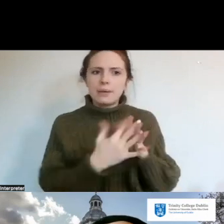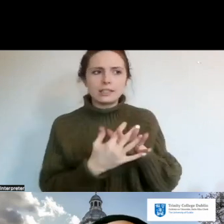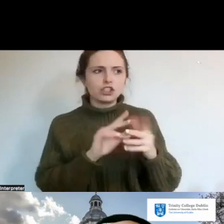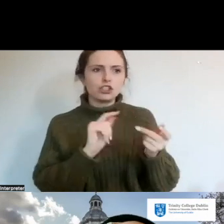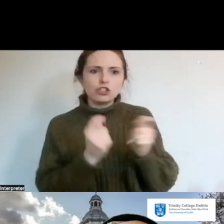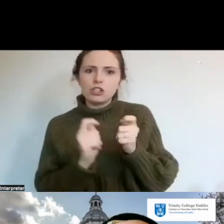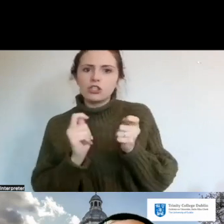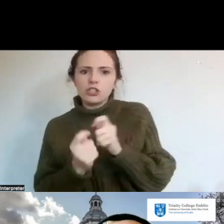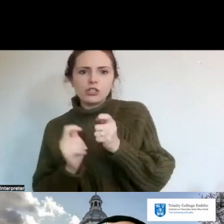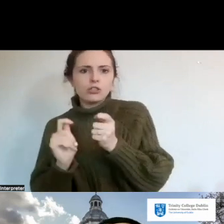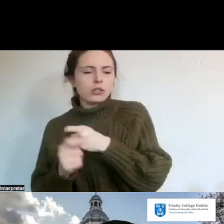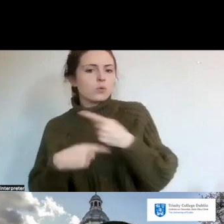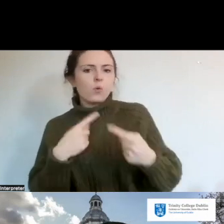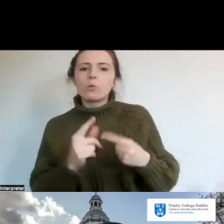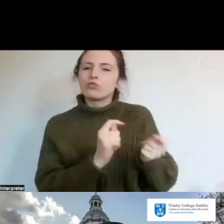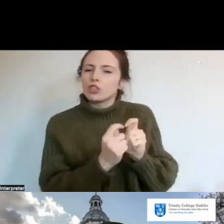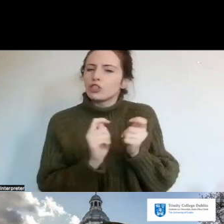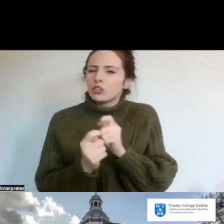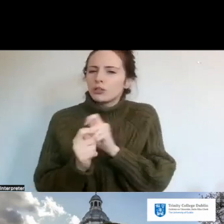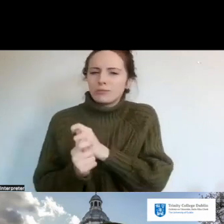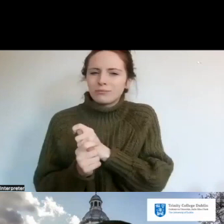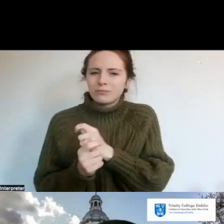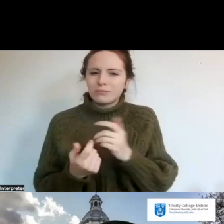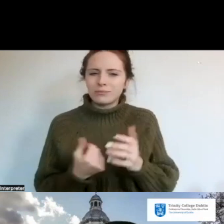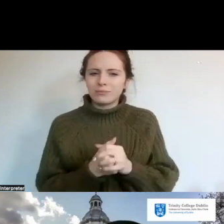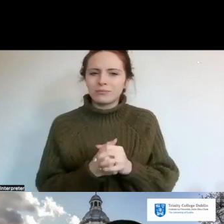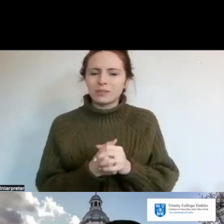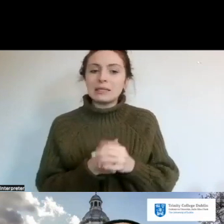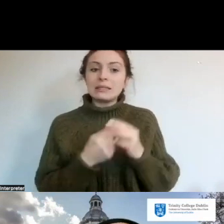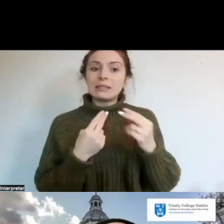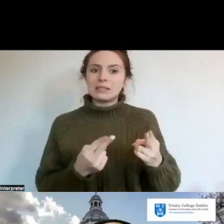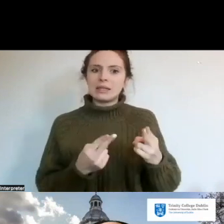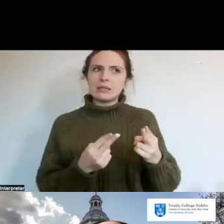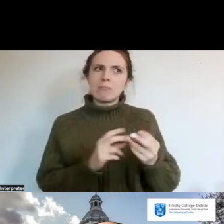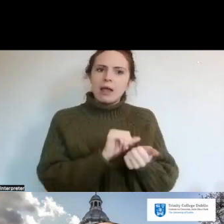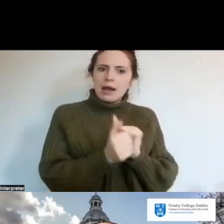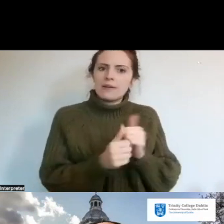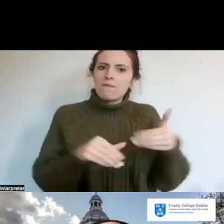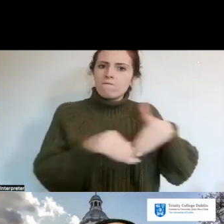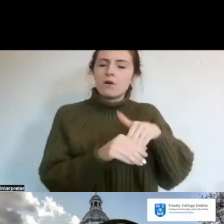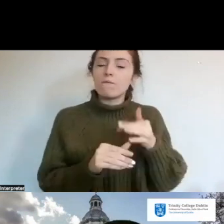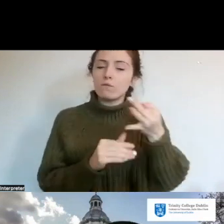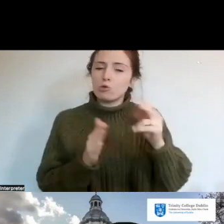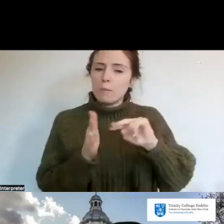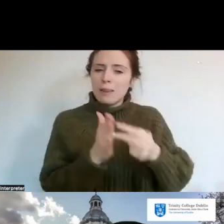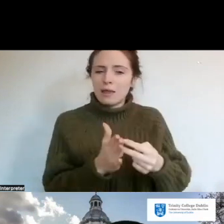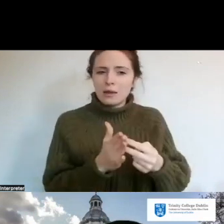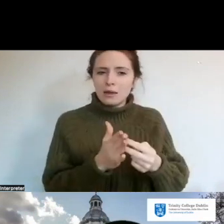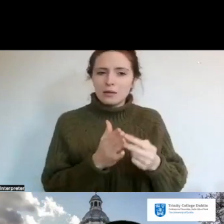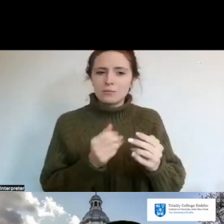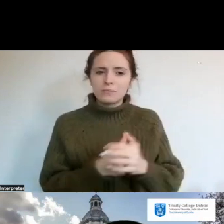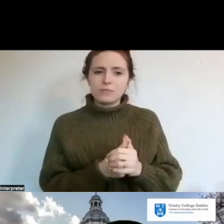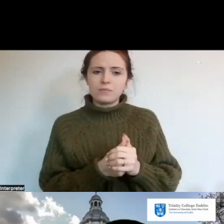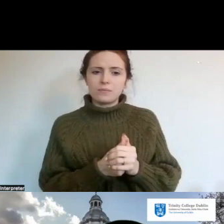it's a dynamic process as well. There needs to be proactive future planning underpinning a quality